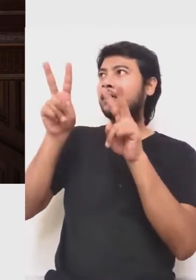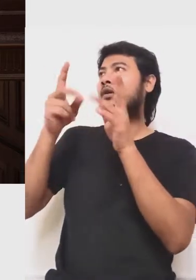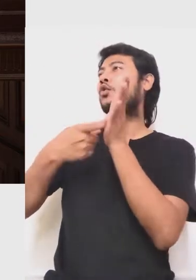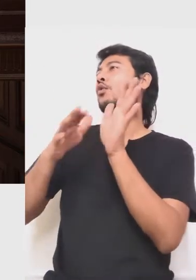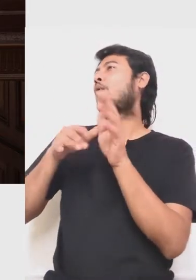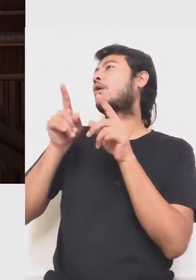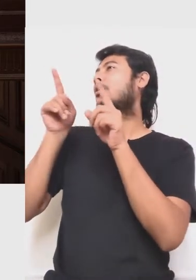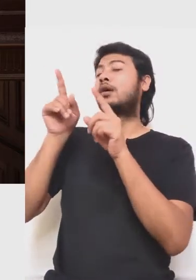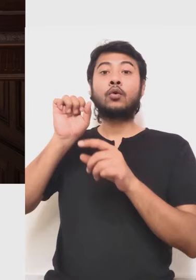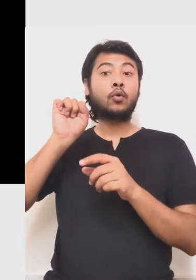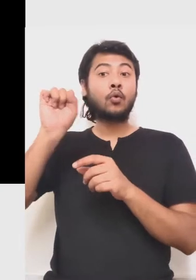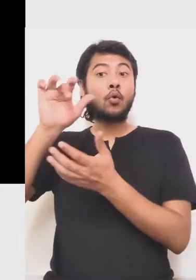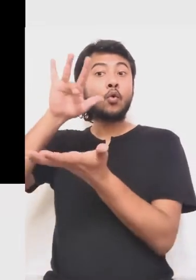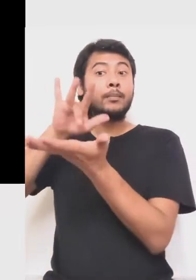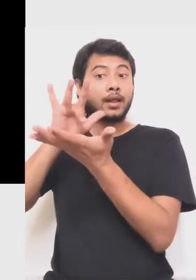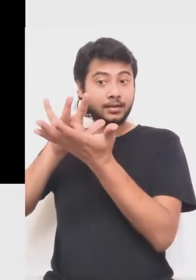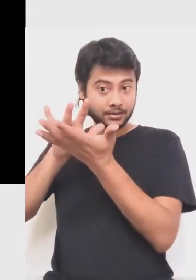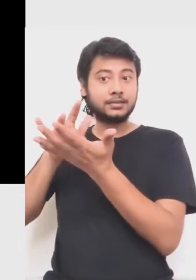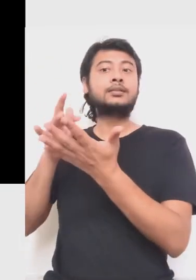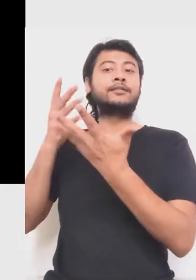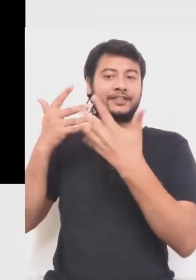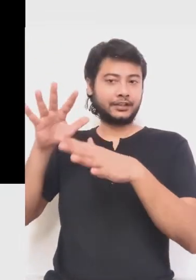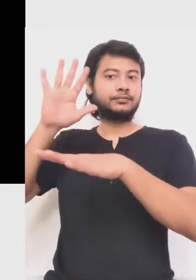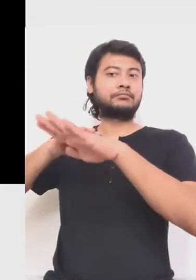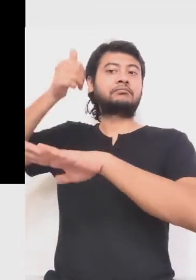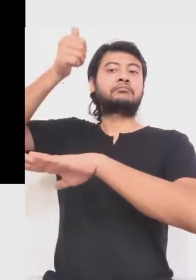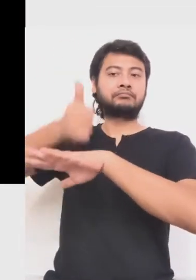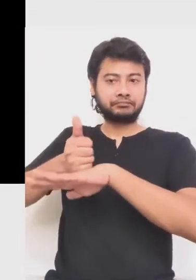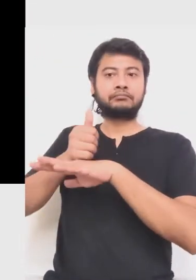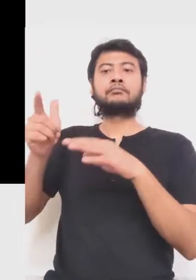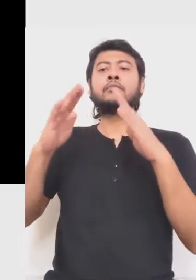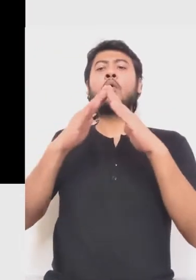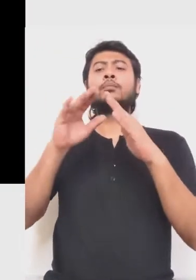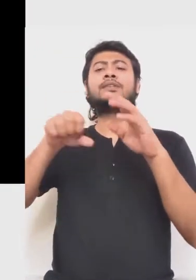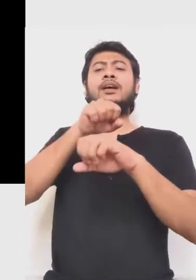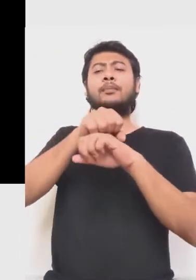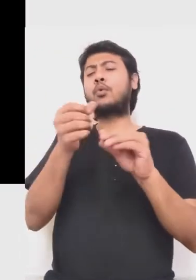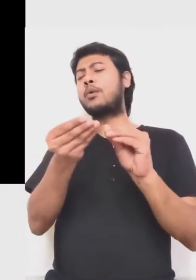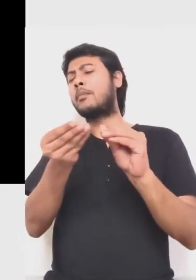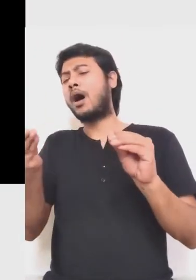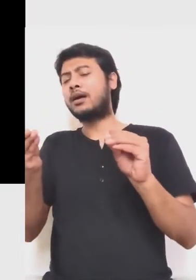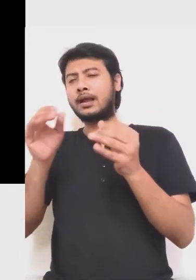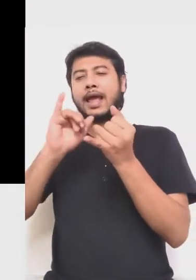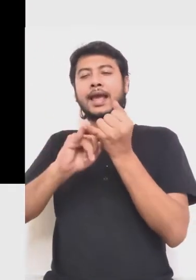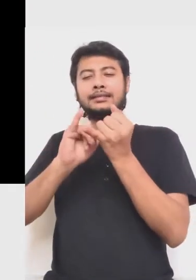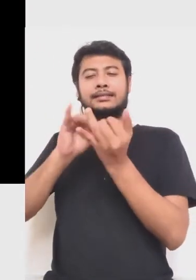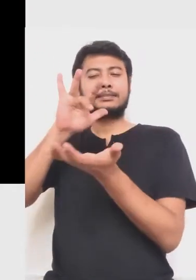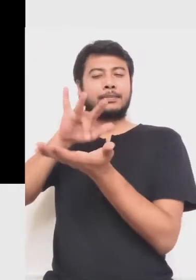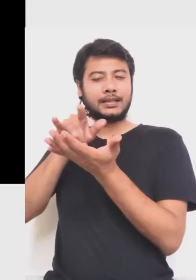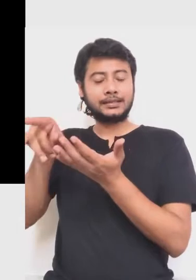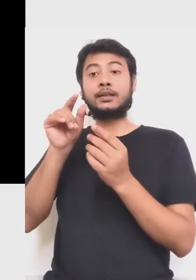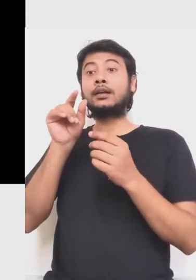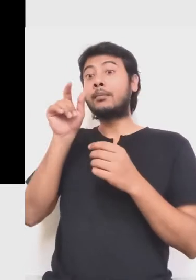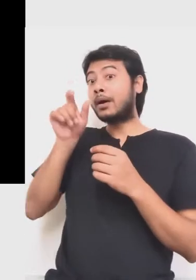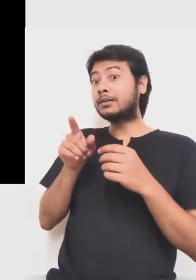particularly through the Artist Village, an artist-run space he set up in his own home, a rental farm in the outer suburb of Sembawang after